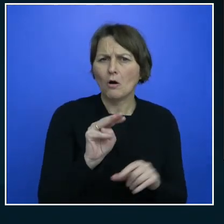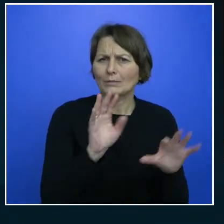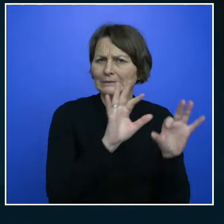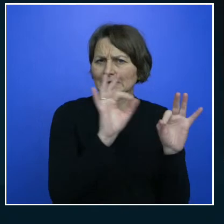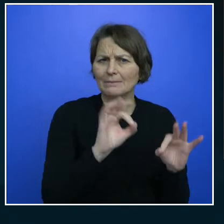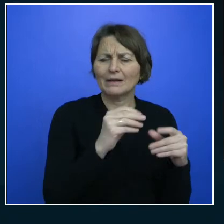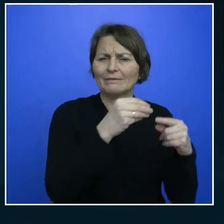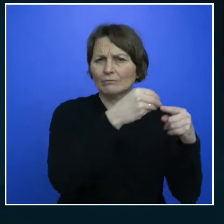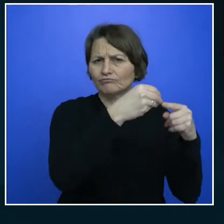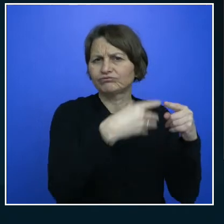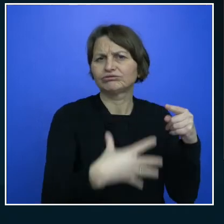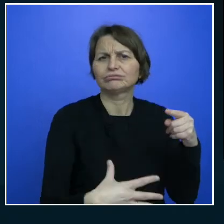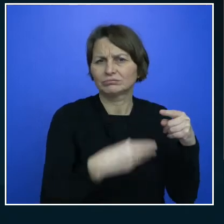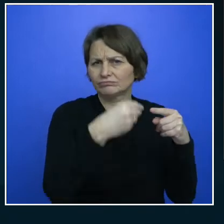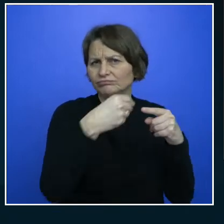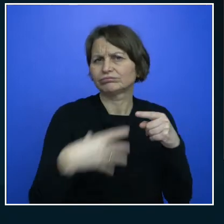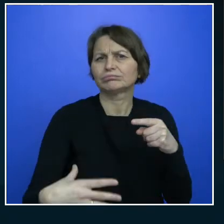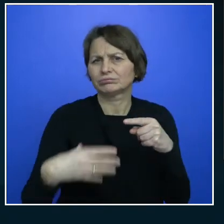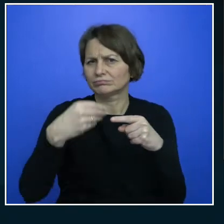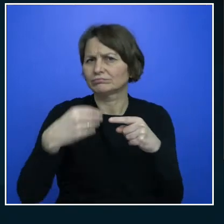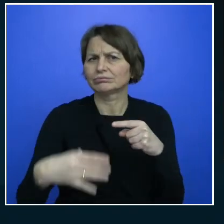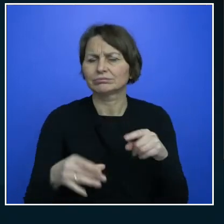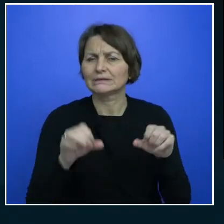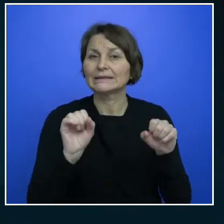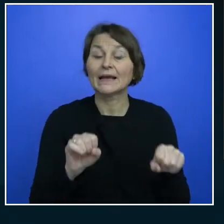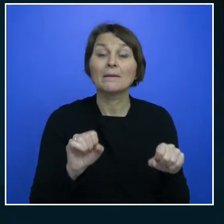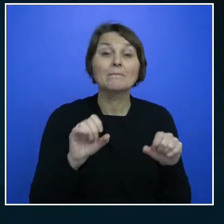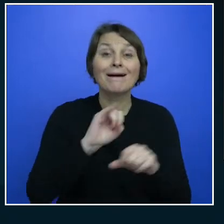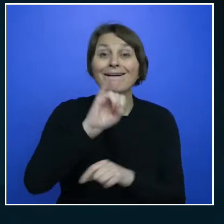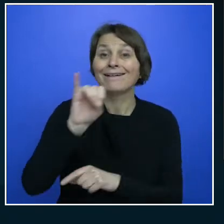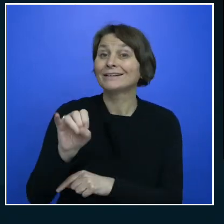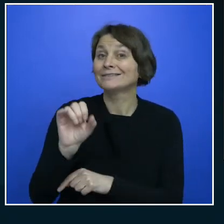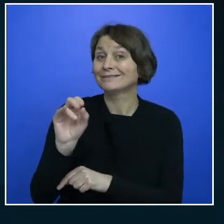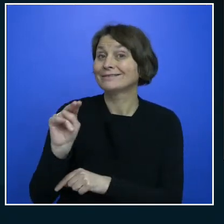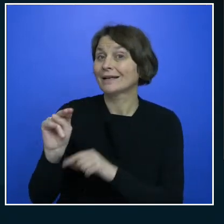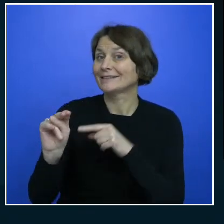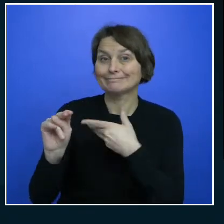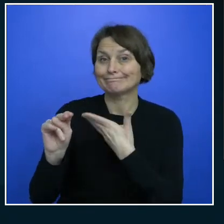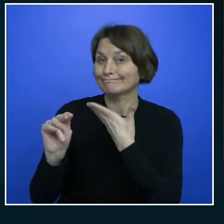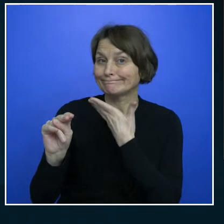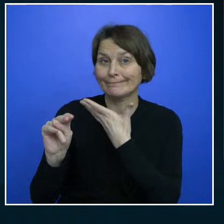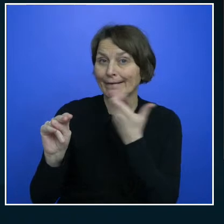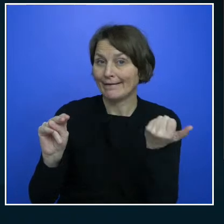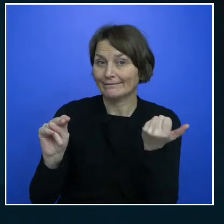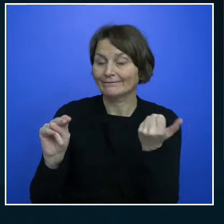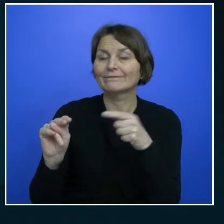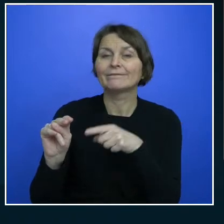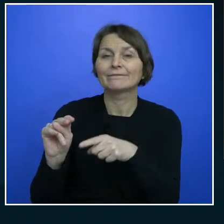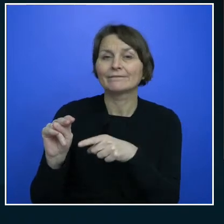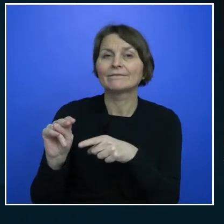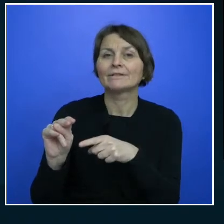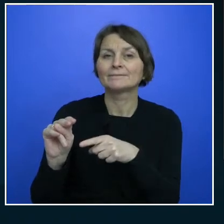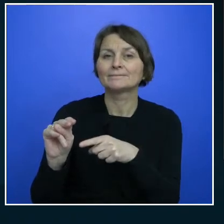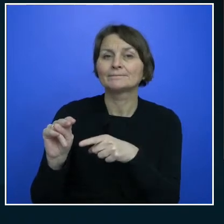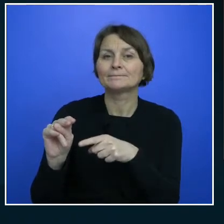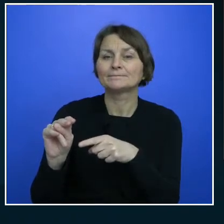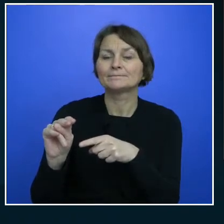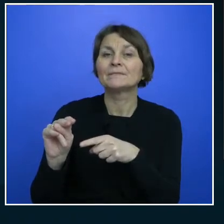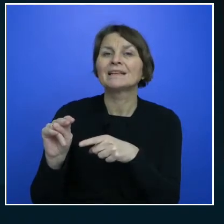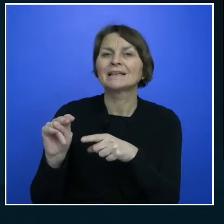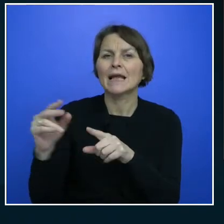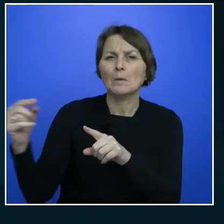etc. But what JSON doesn't have and what Bicep does have is it allows me to point to a resource